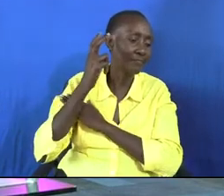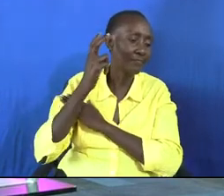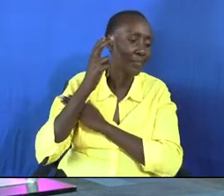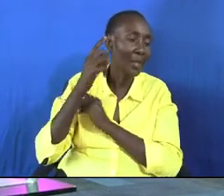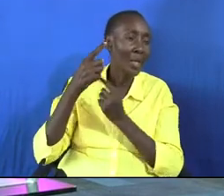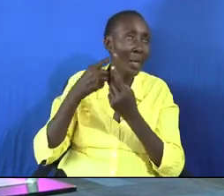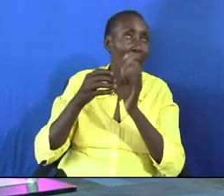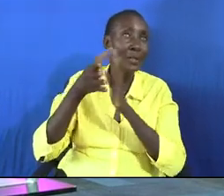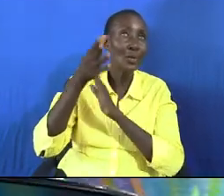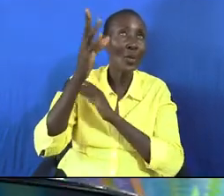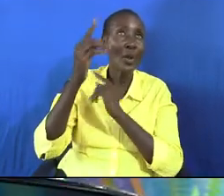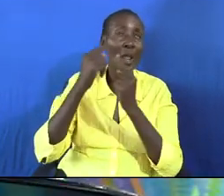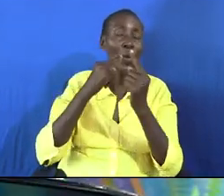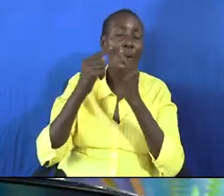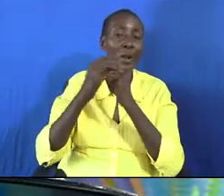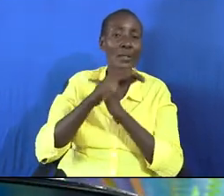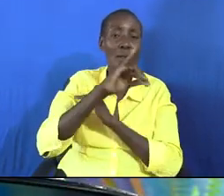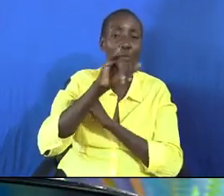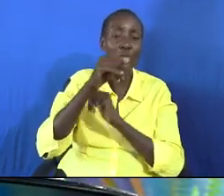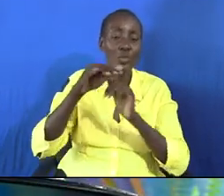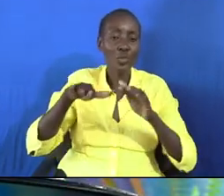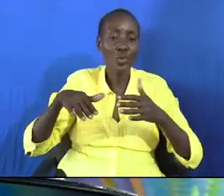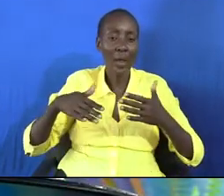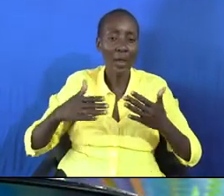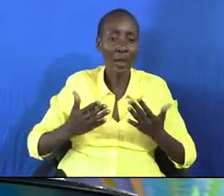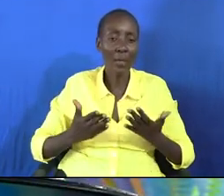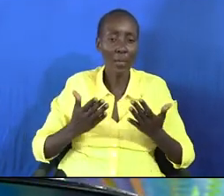How was God speaking to Joshua?